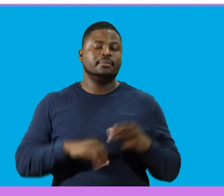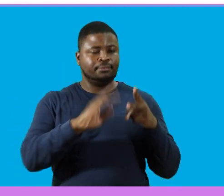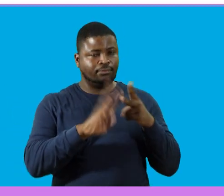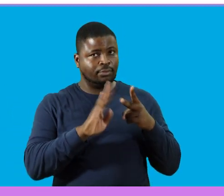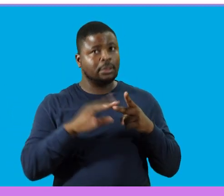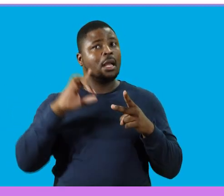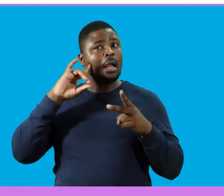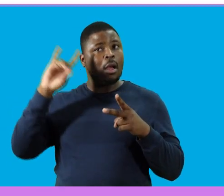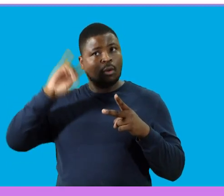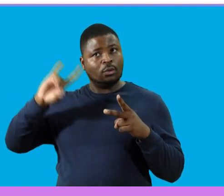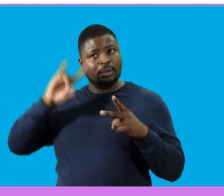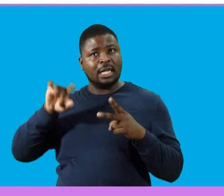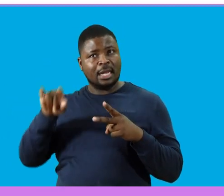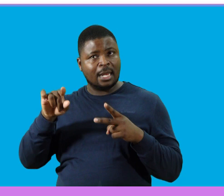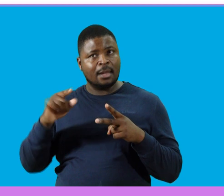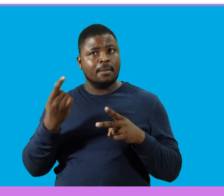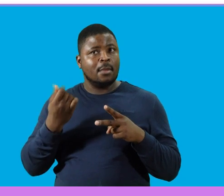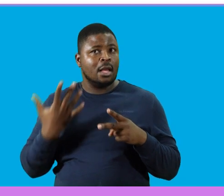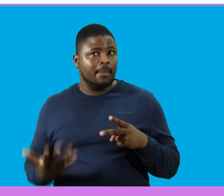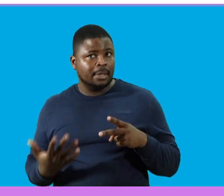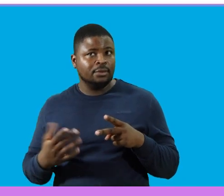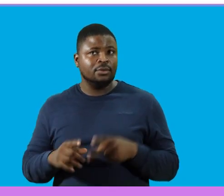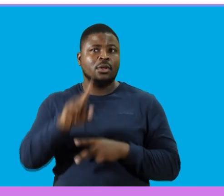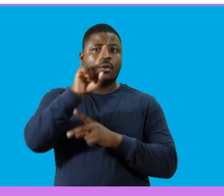his accommodation is